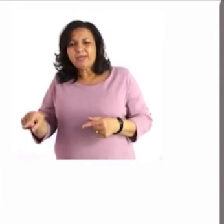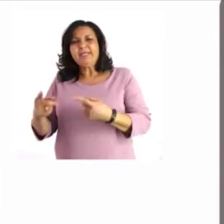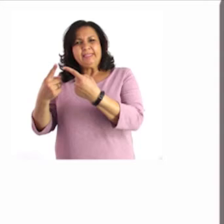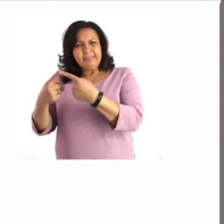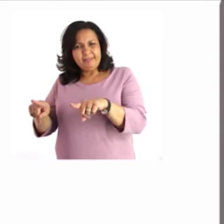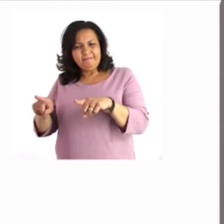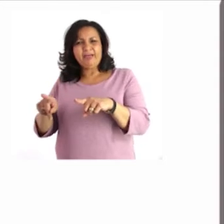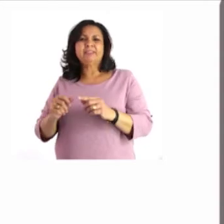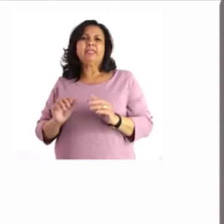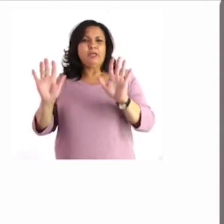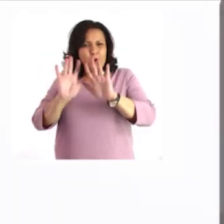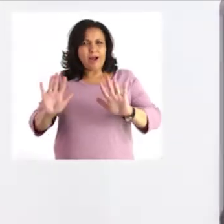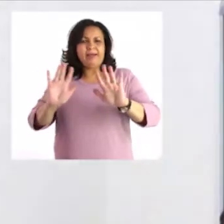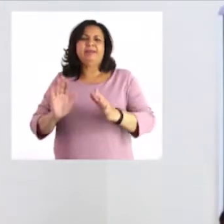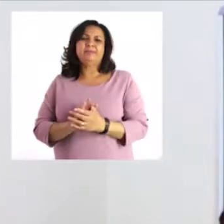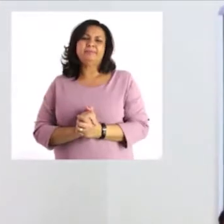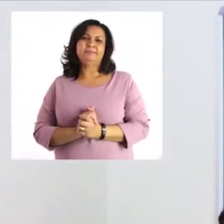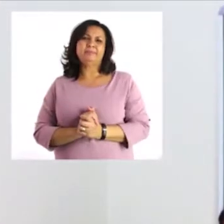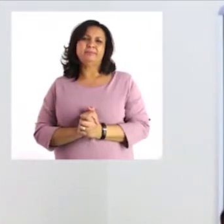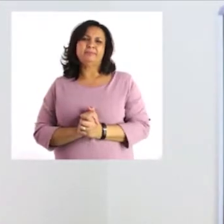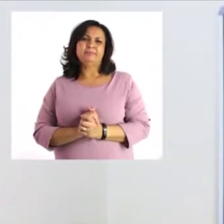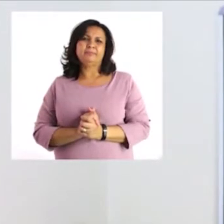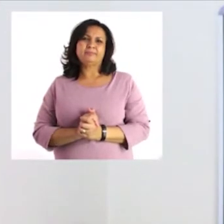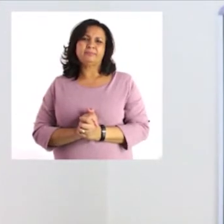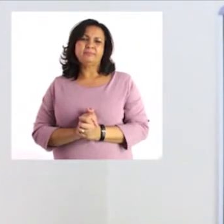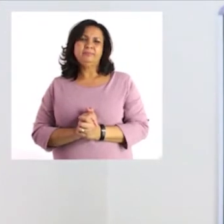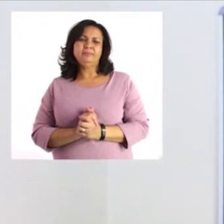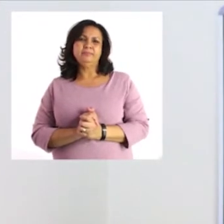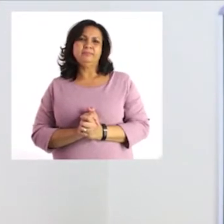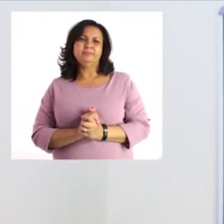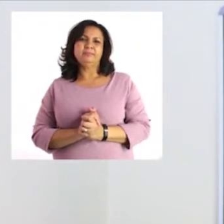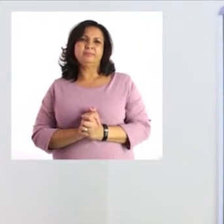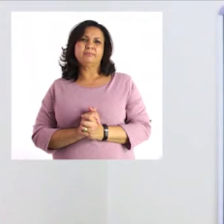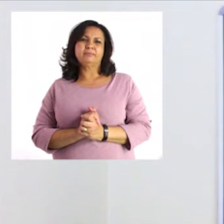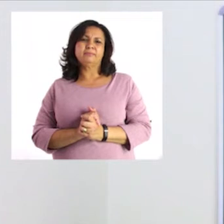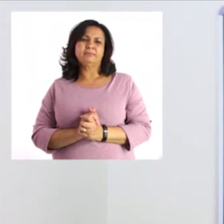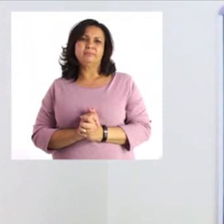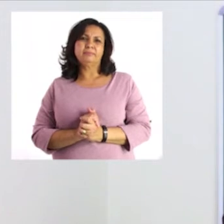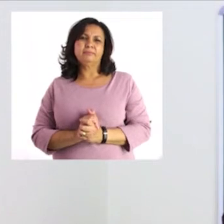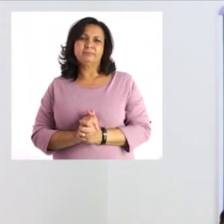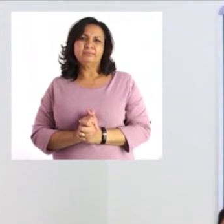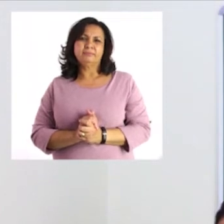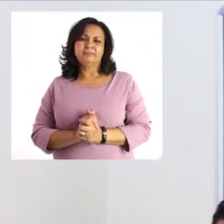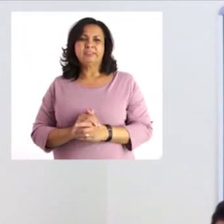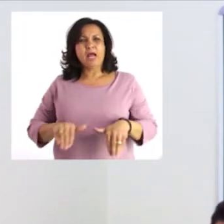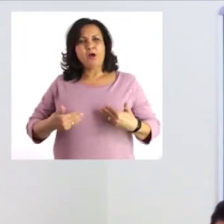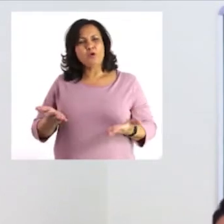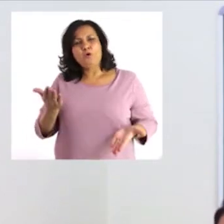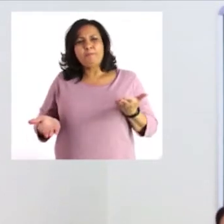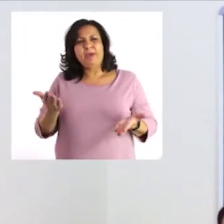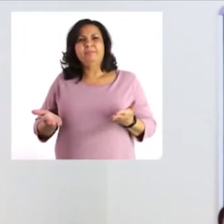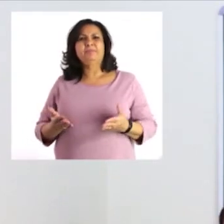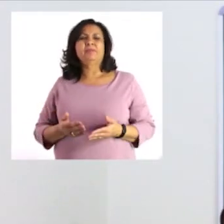row is not the same as the others. This is how you would compare. I hope you enjoy page